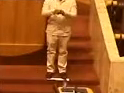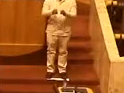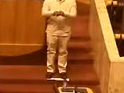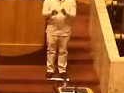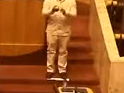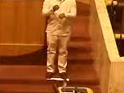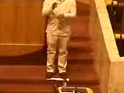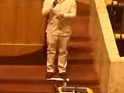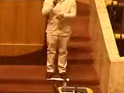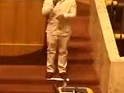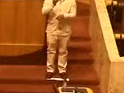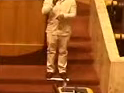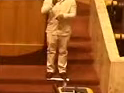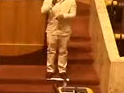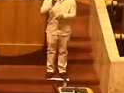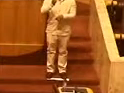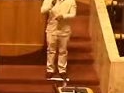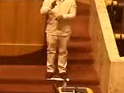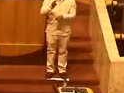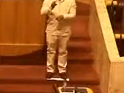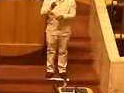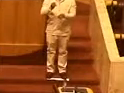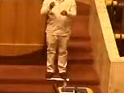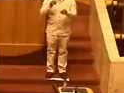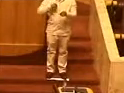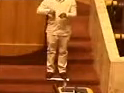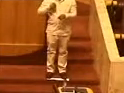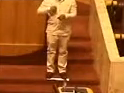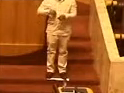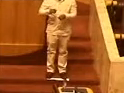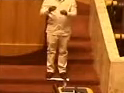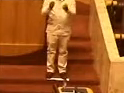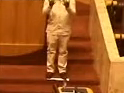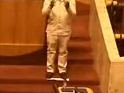local municipality with a total budget of